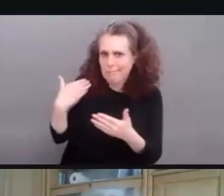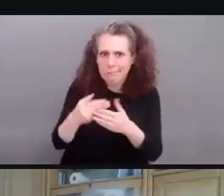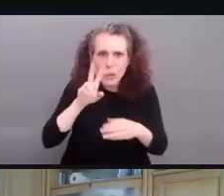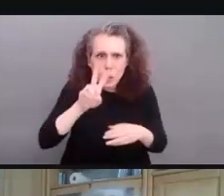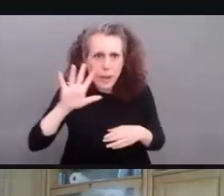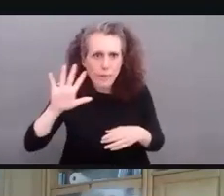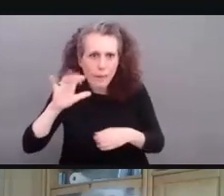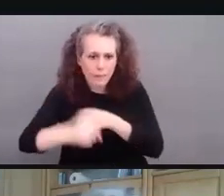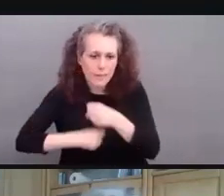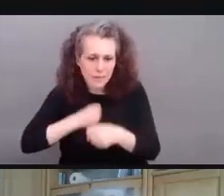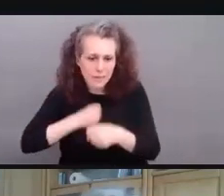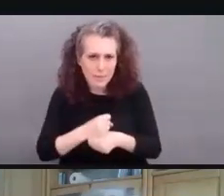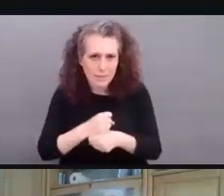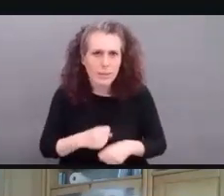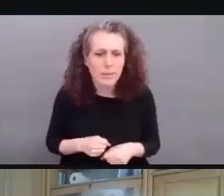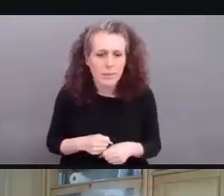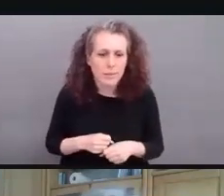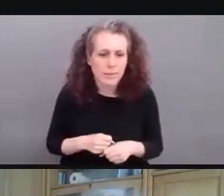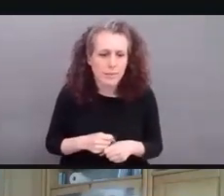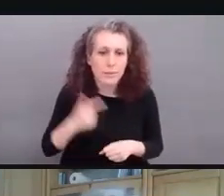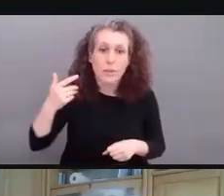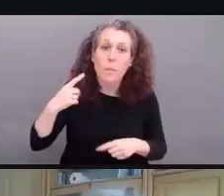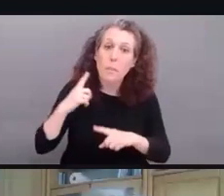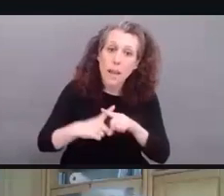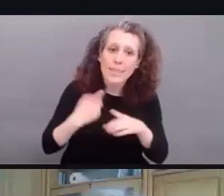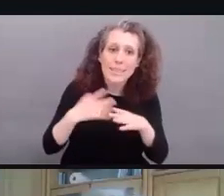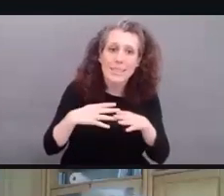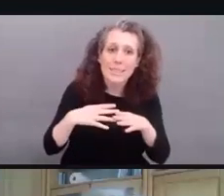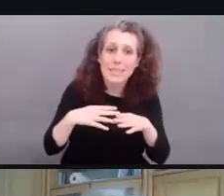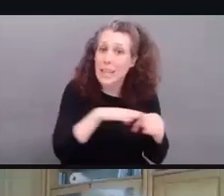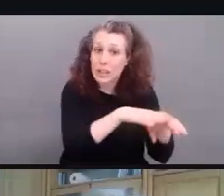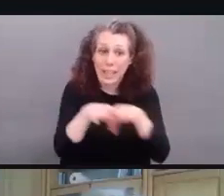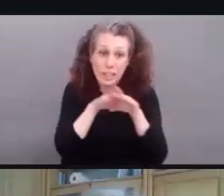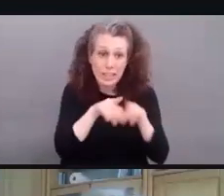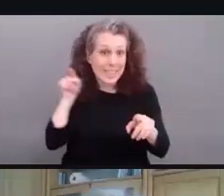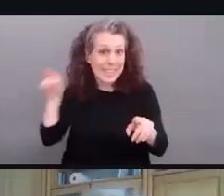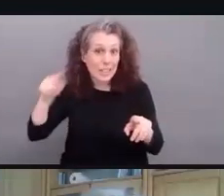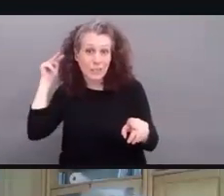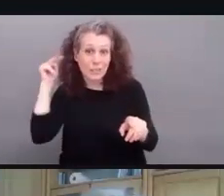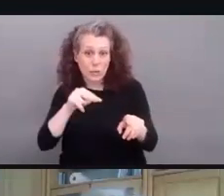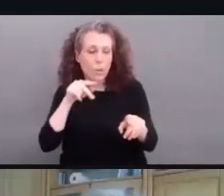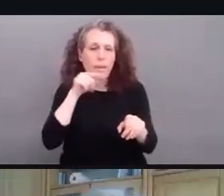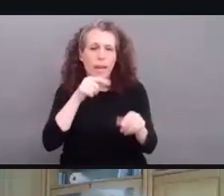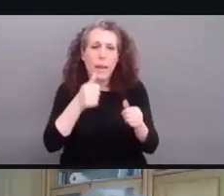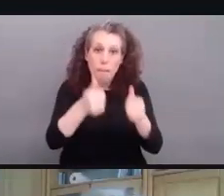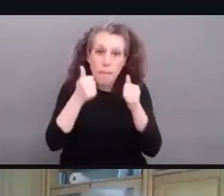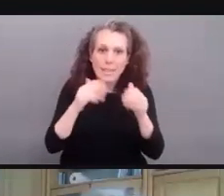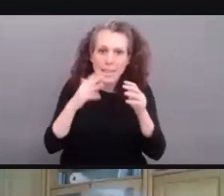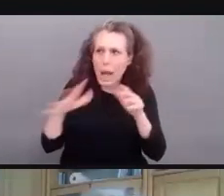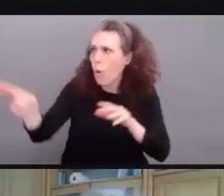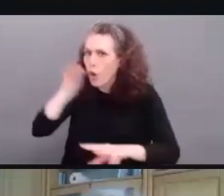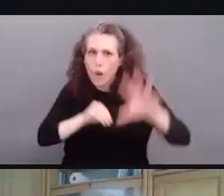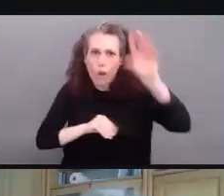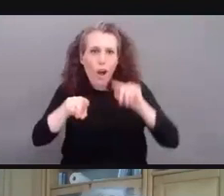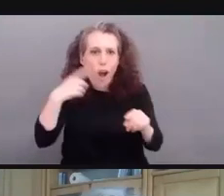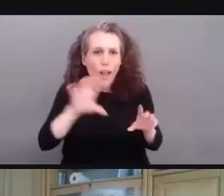years, and a lot of the time in standardization. In his opinion, this is one of the best ways of learning from other countries, which is an opinion that I share